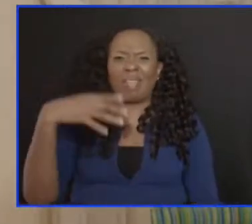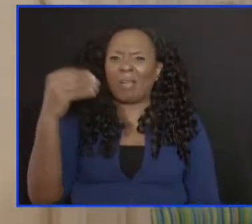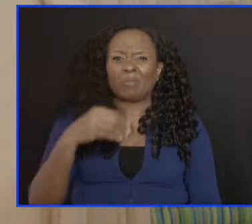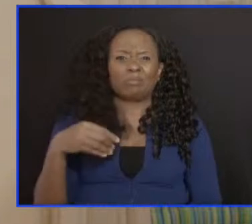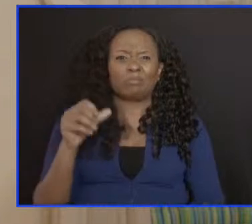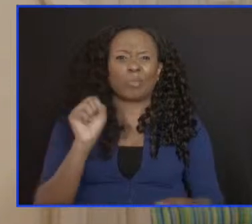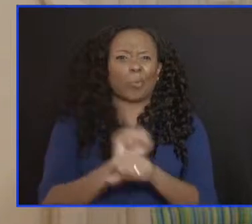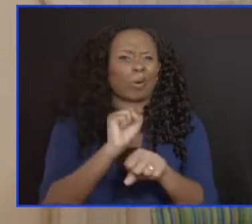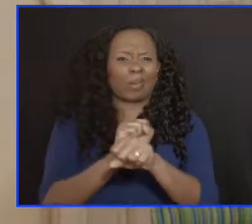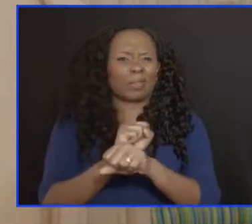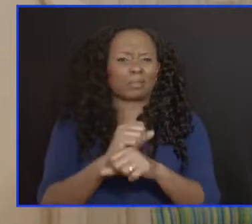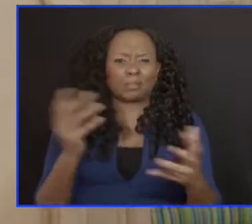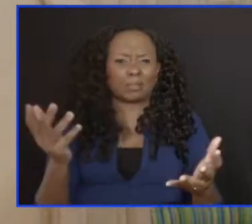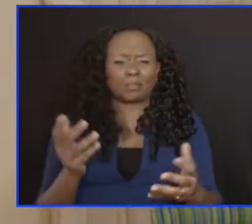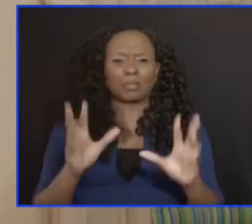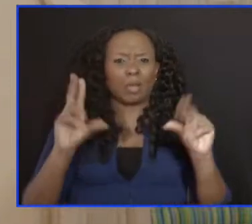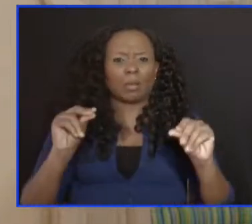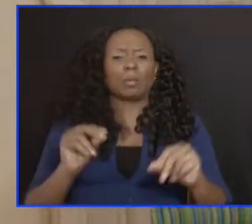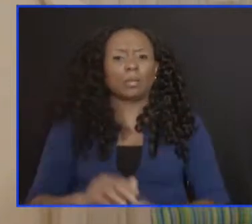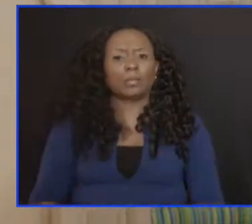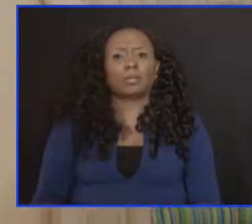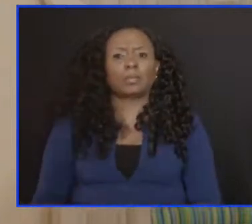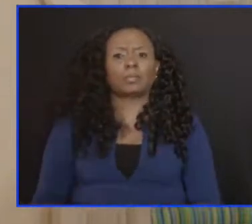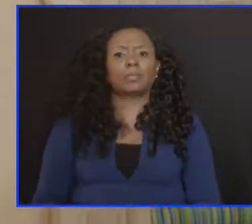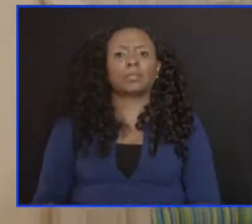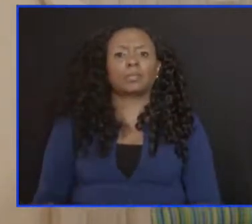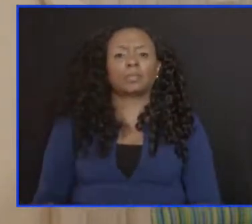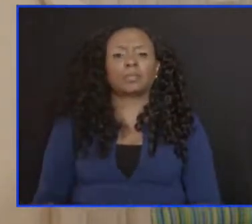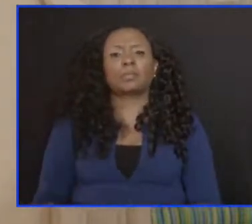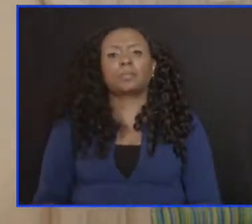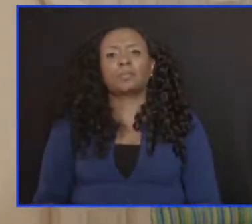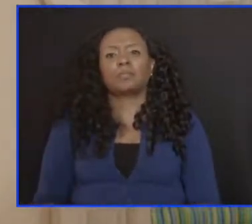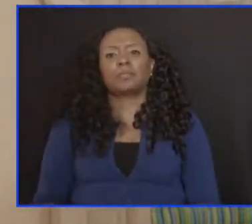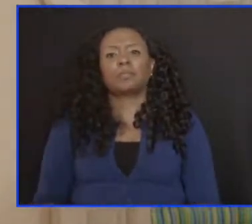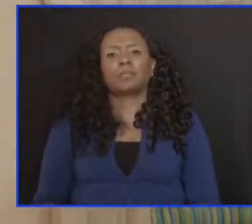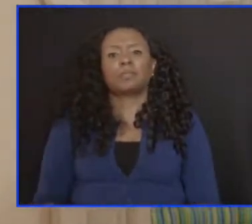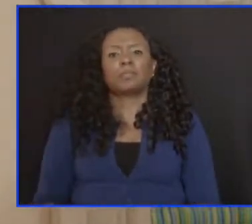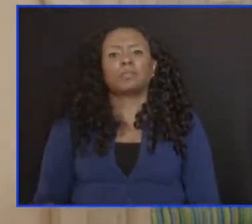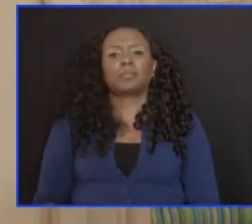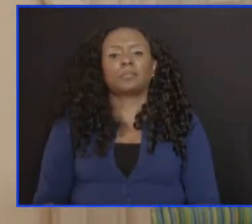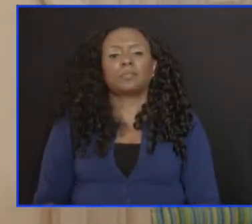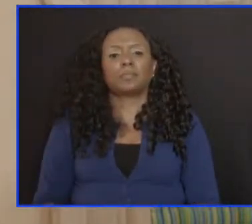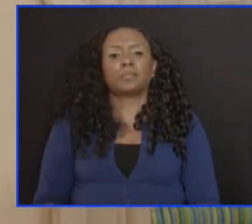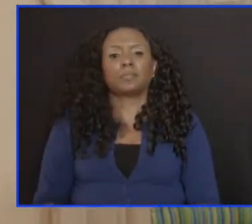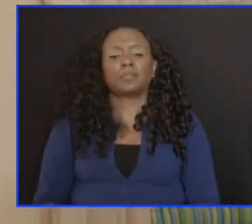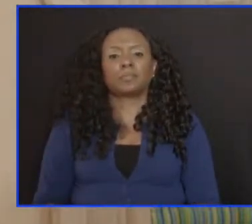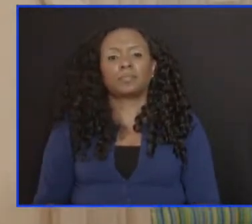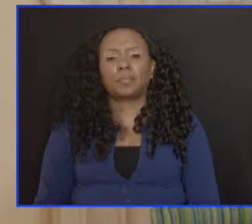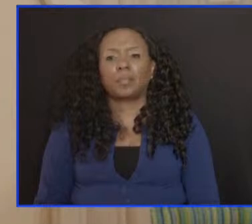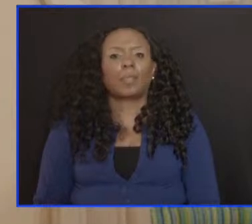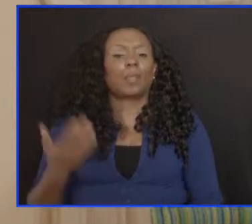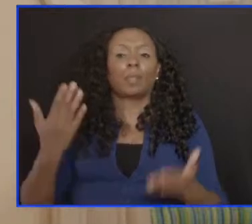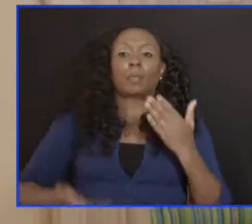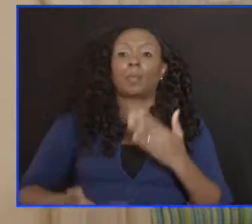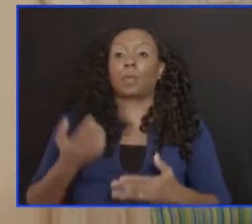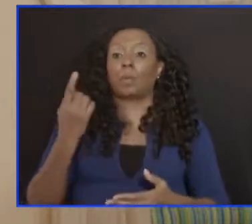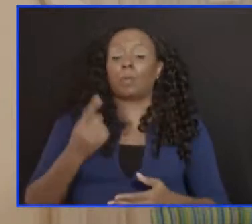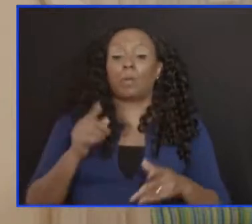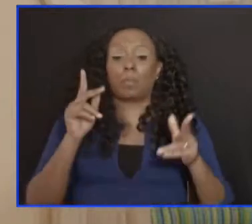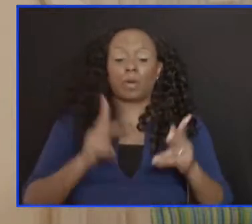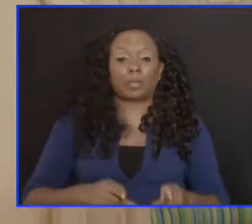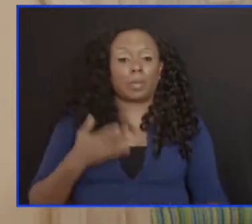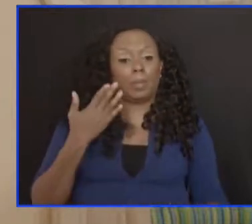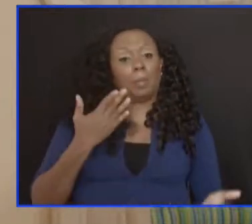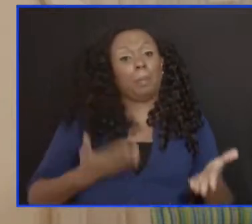go to work. So let us look at the scenario in which you have someone who has been potentially exposed there, so